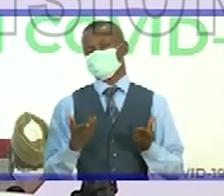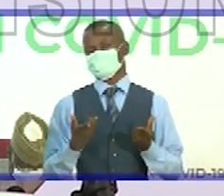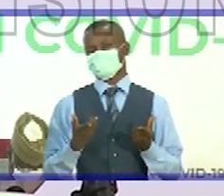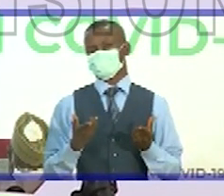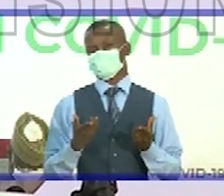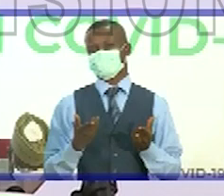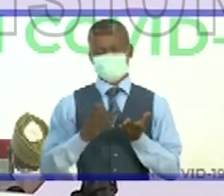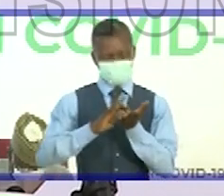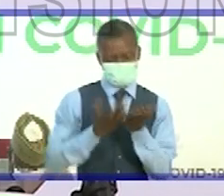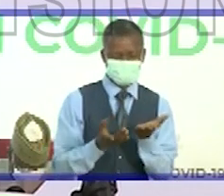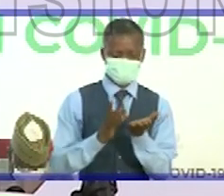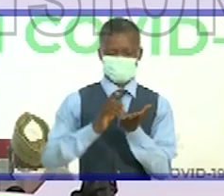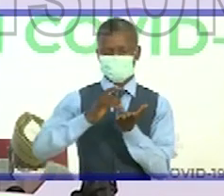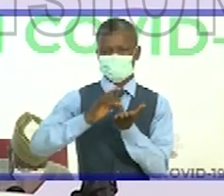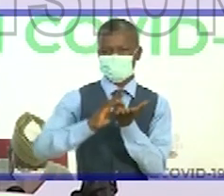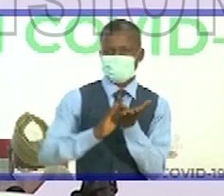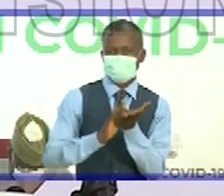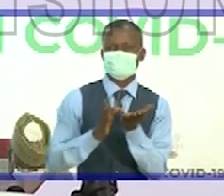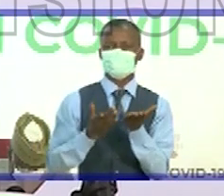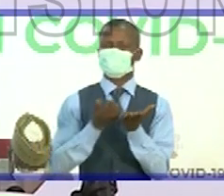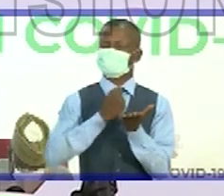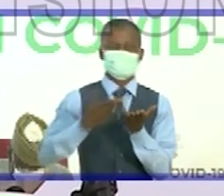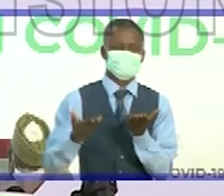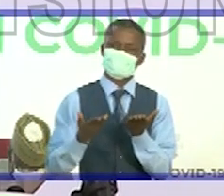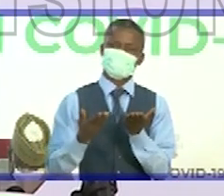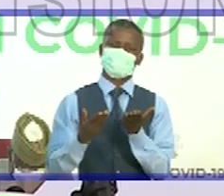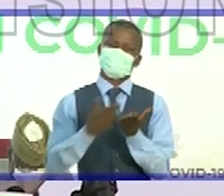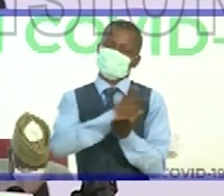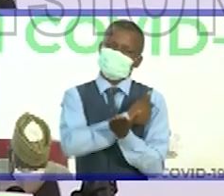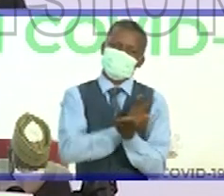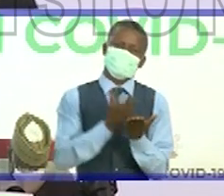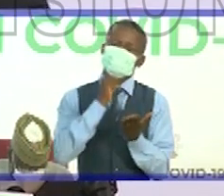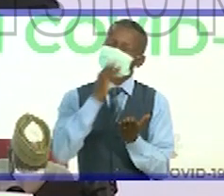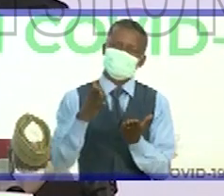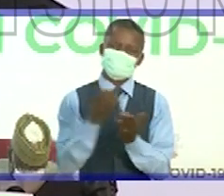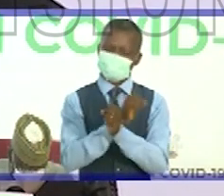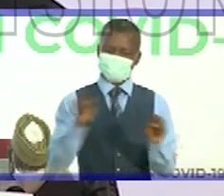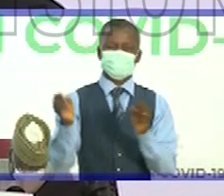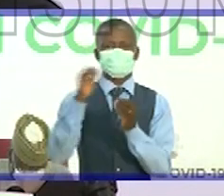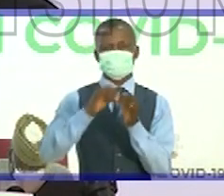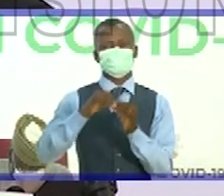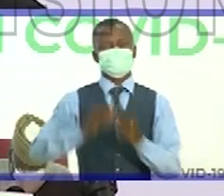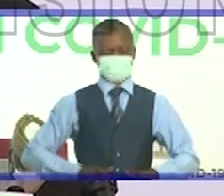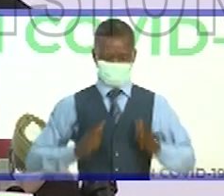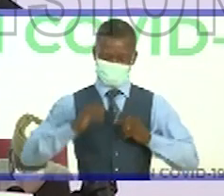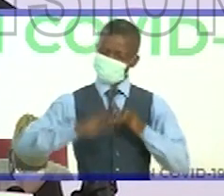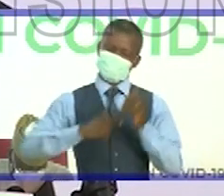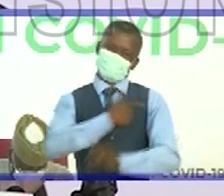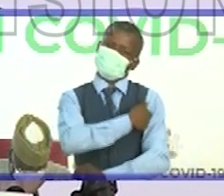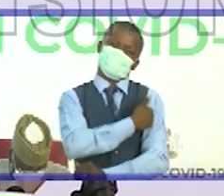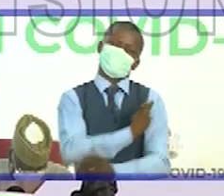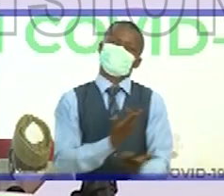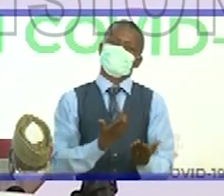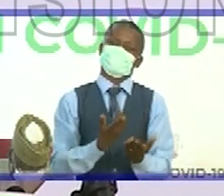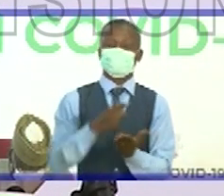it a medicine, a drug, any type of surgery. Nothing has saved more lives than vaccines.